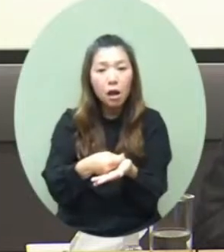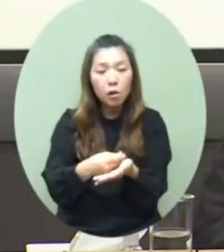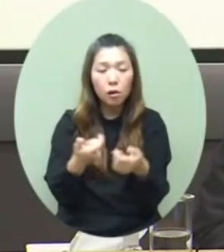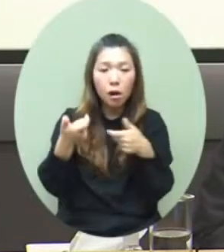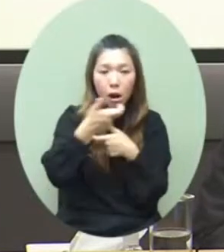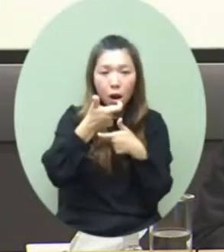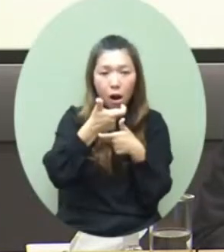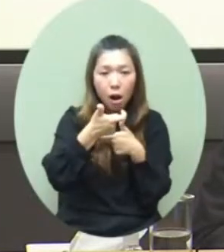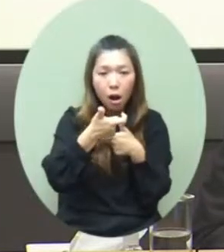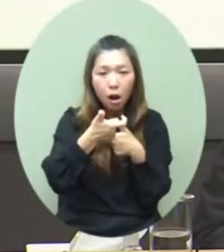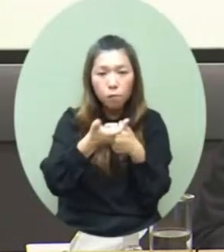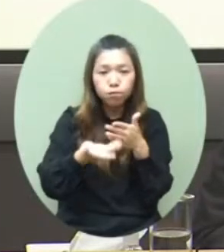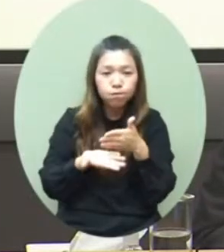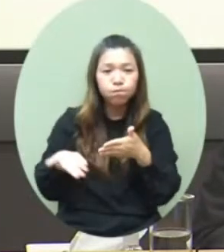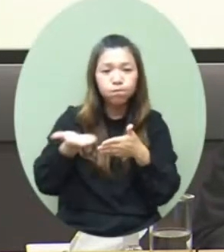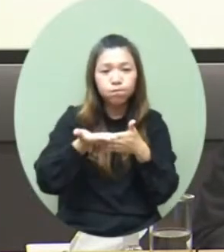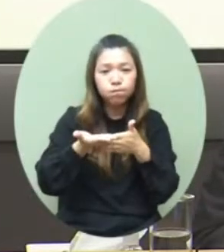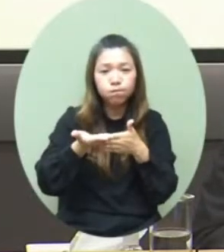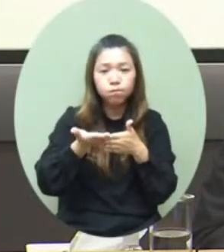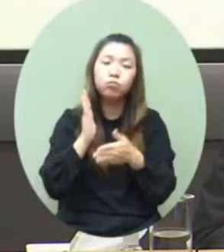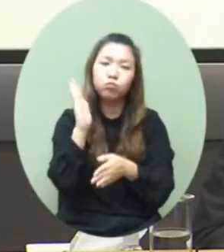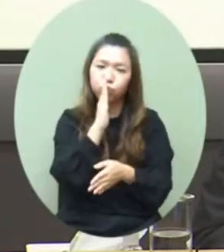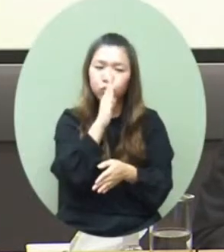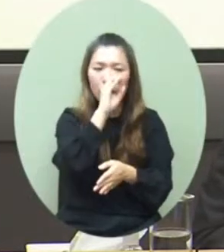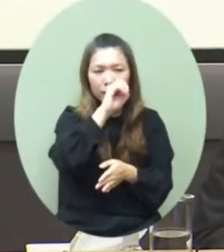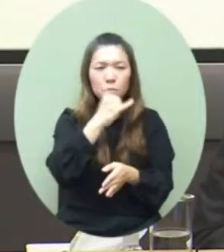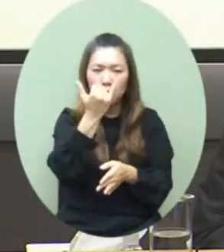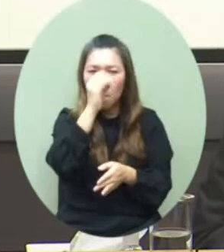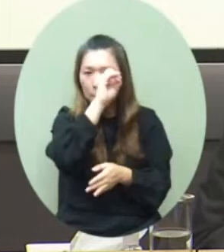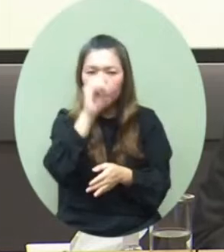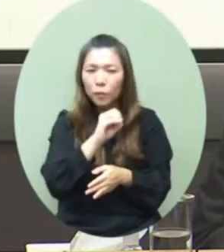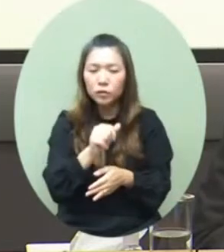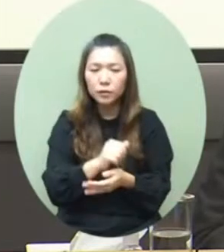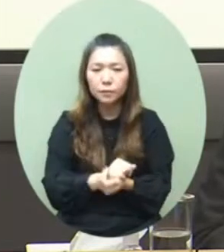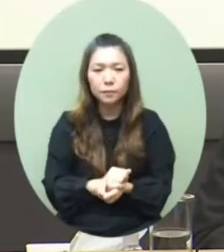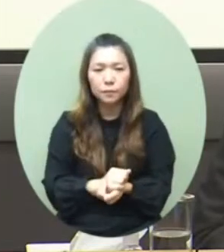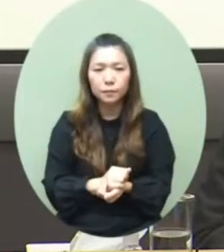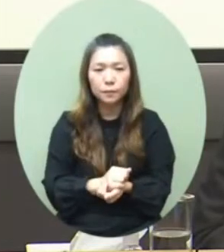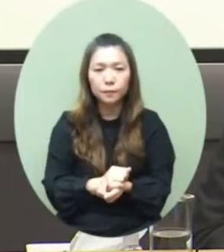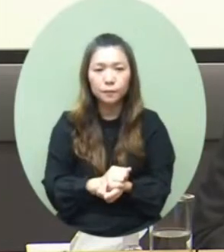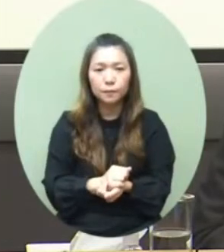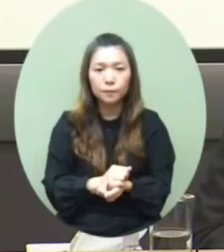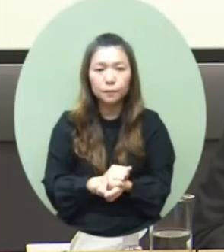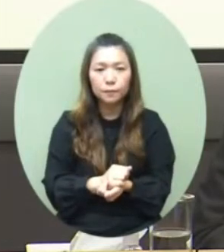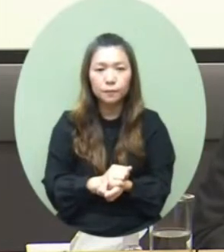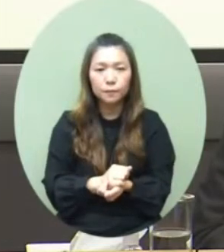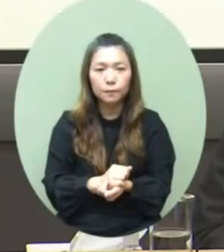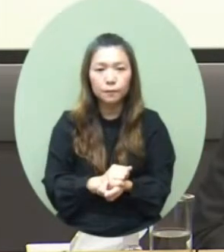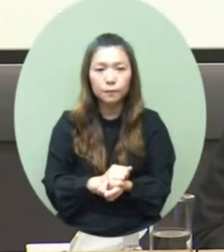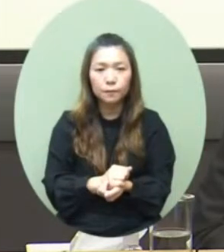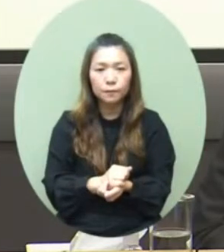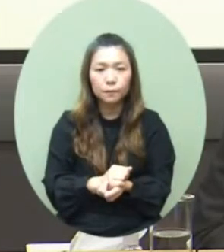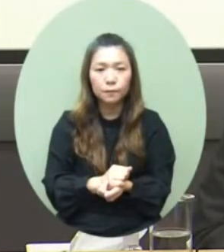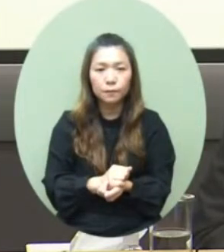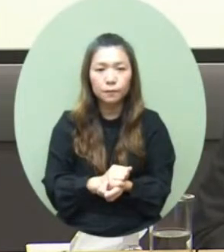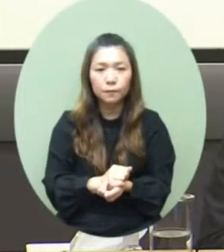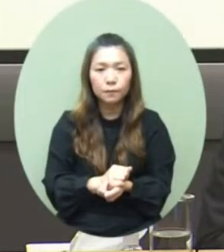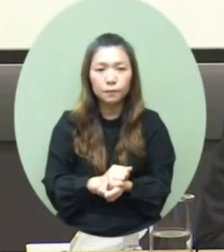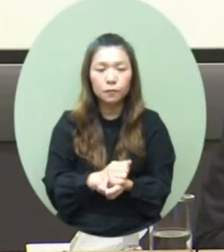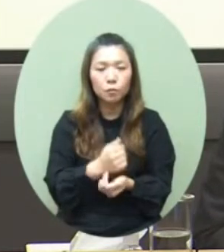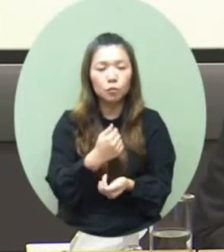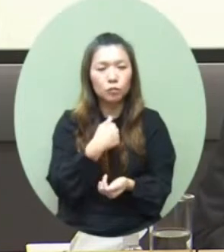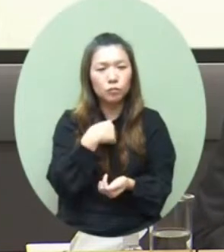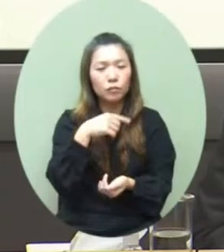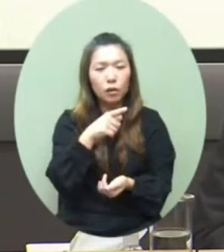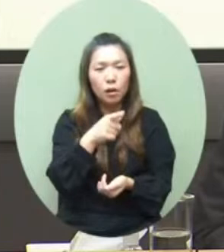distributed, with the next phase being in July. It will be some 0.6% in relation